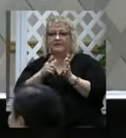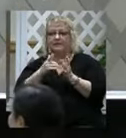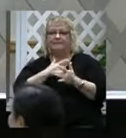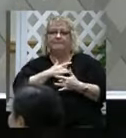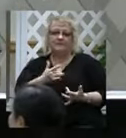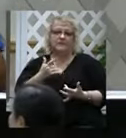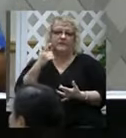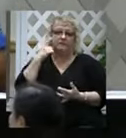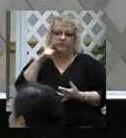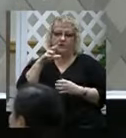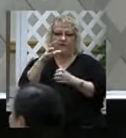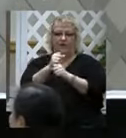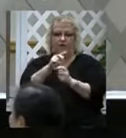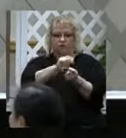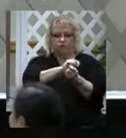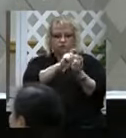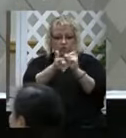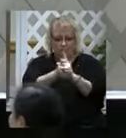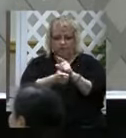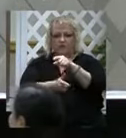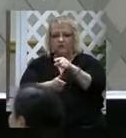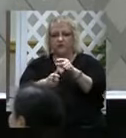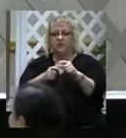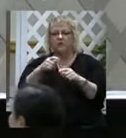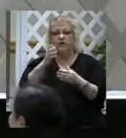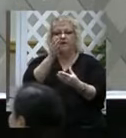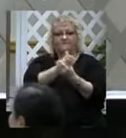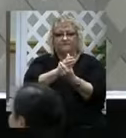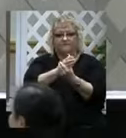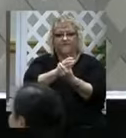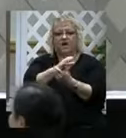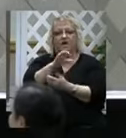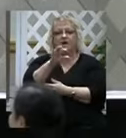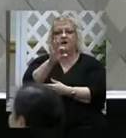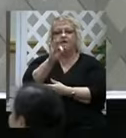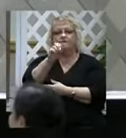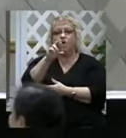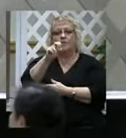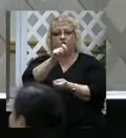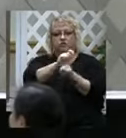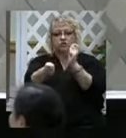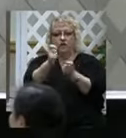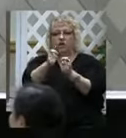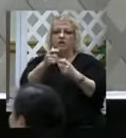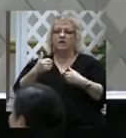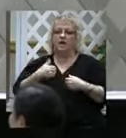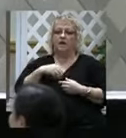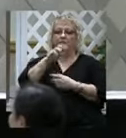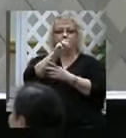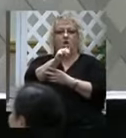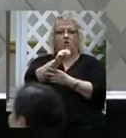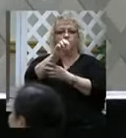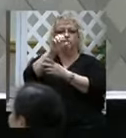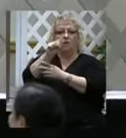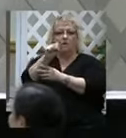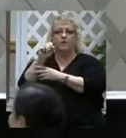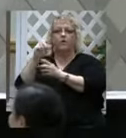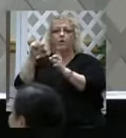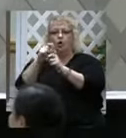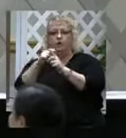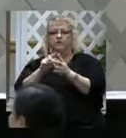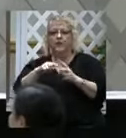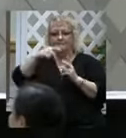to get a document translated, you want to get a document in its file format that you can get in there and change the text, like a Microsoft Word file or a